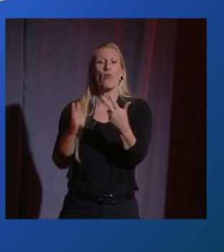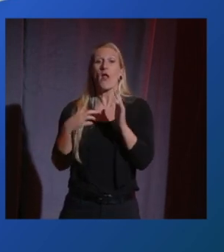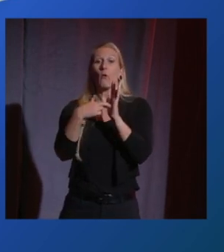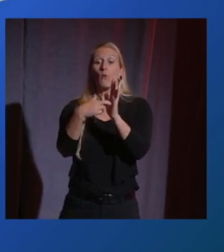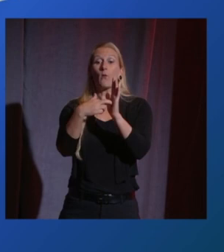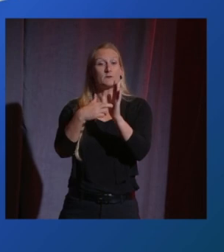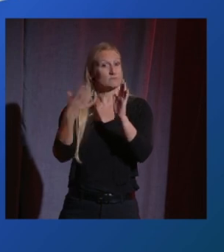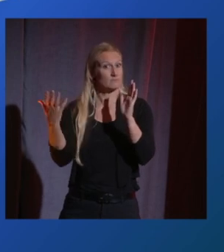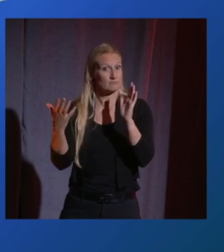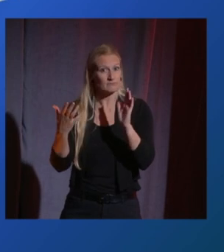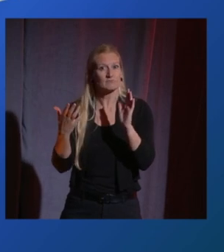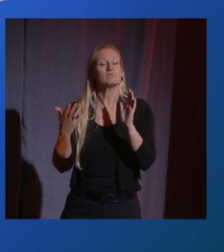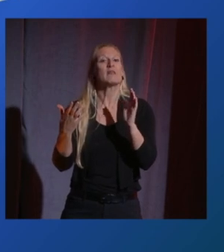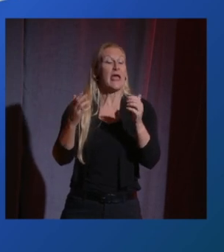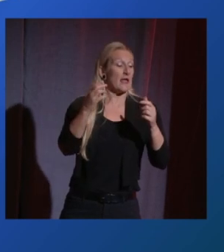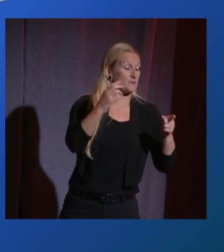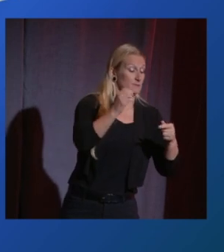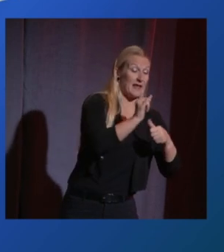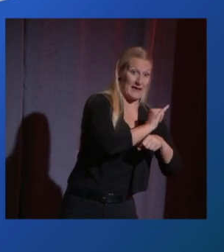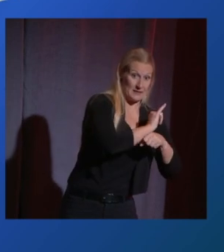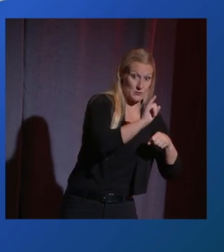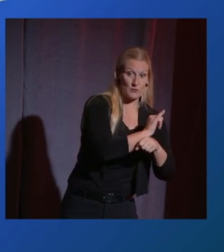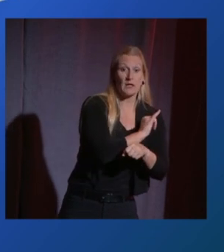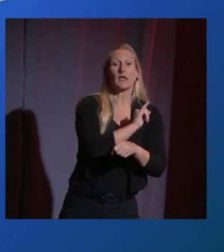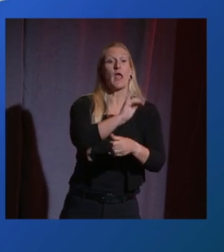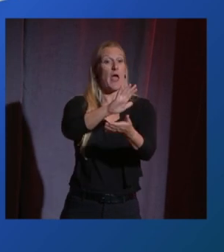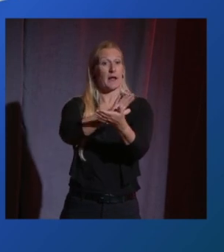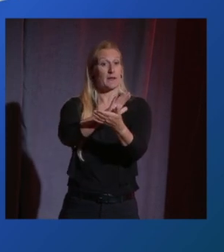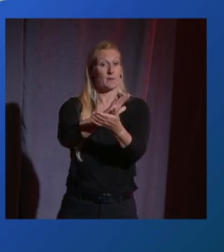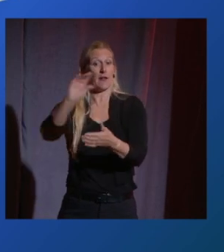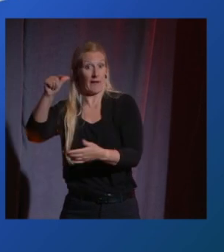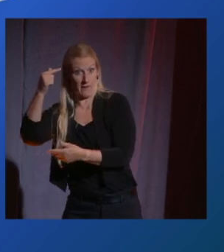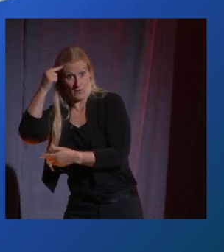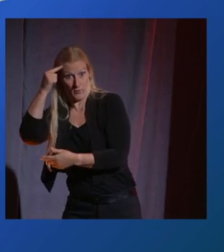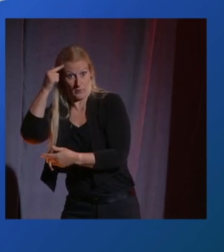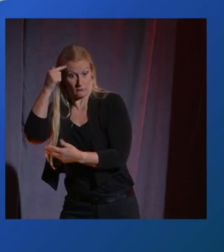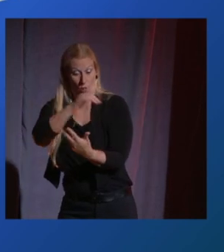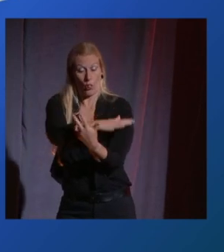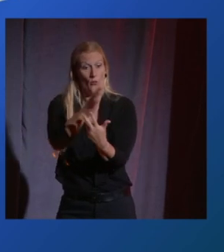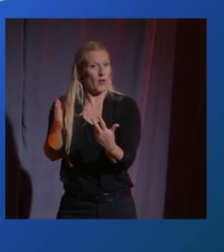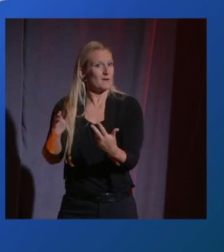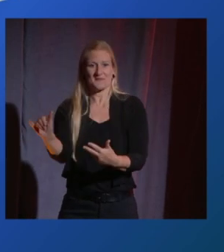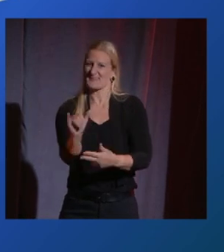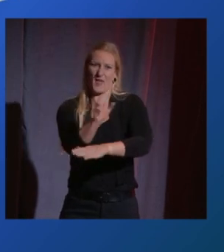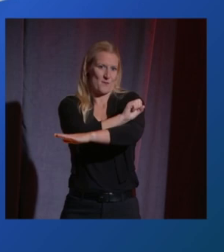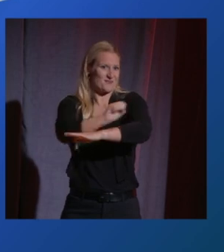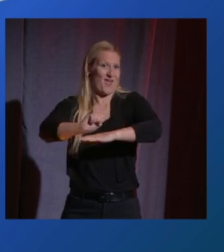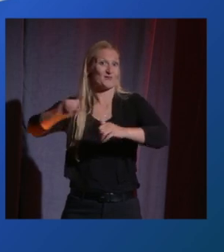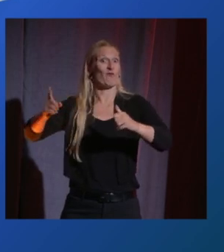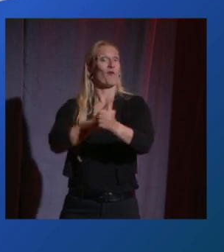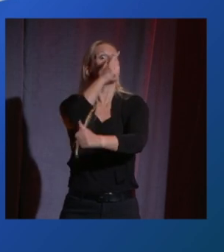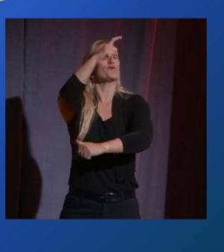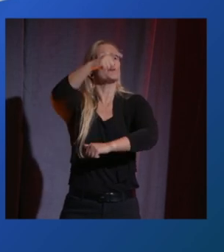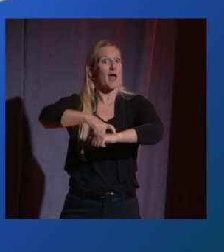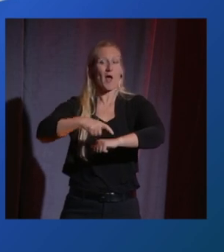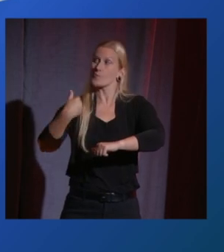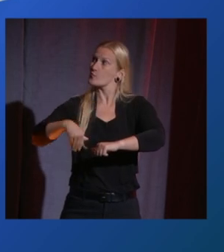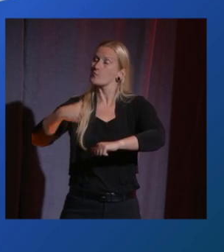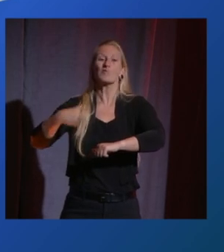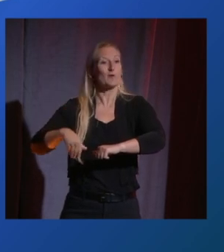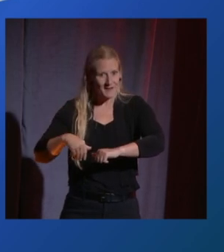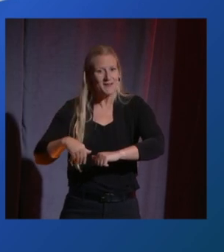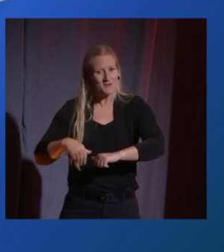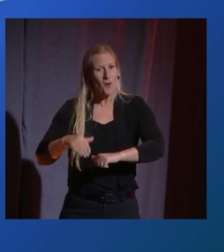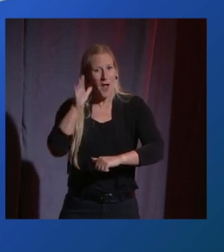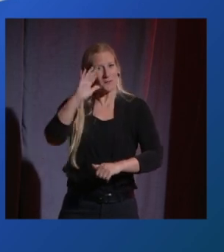represent industry Academia and government all on this same stage for the very first time so I want to